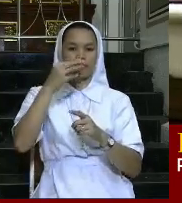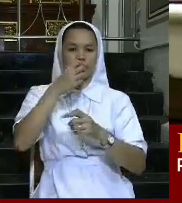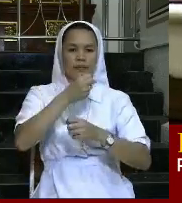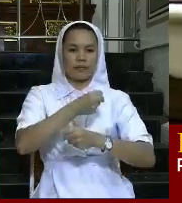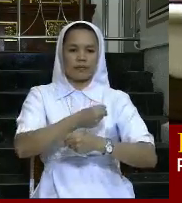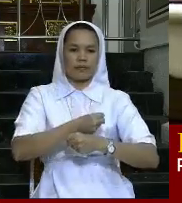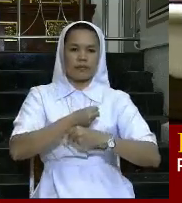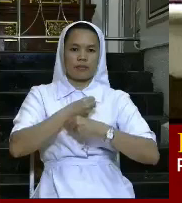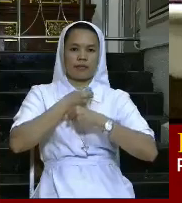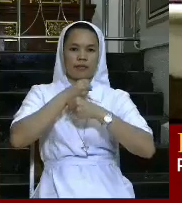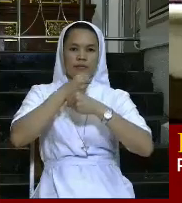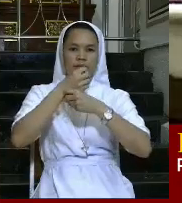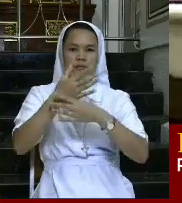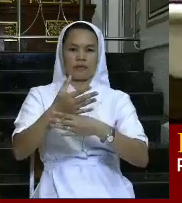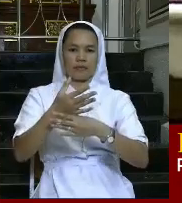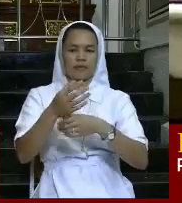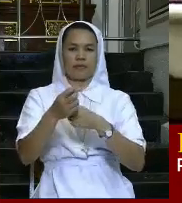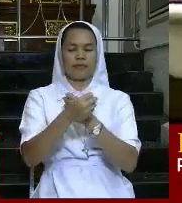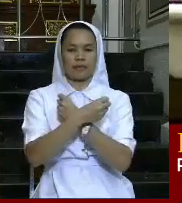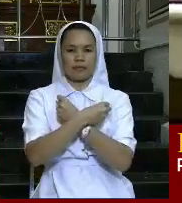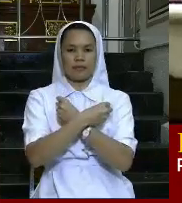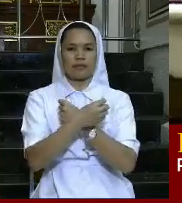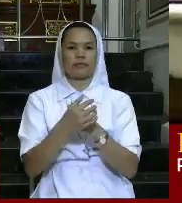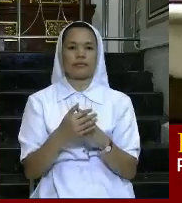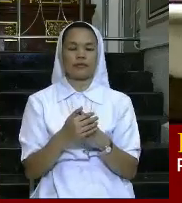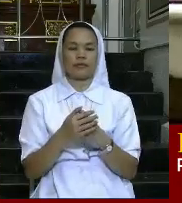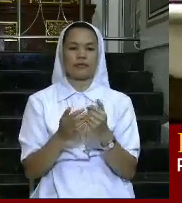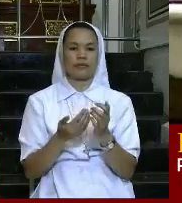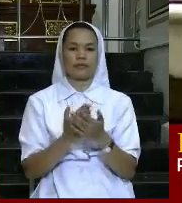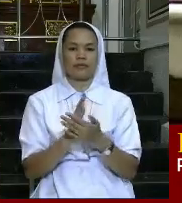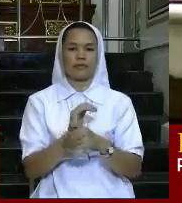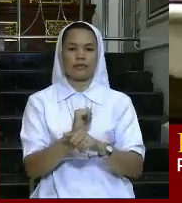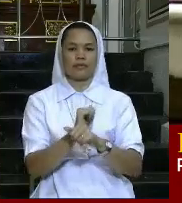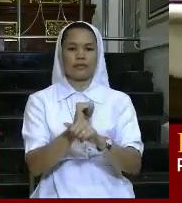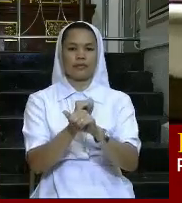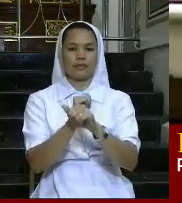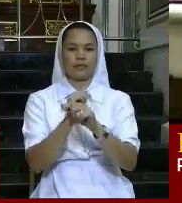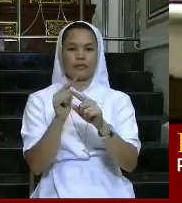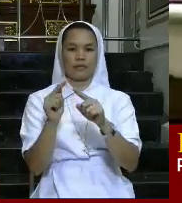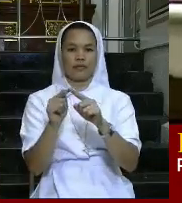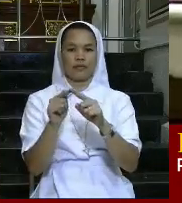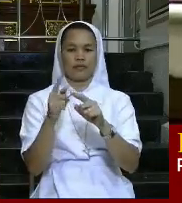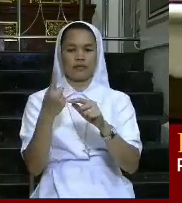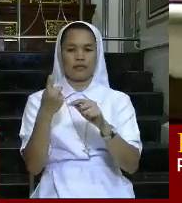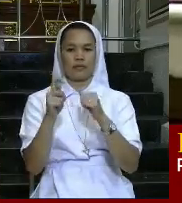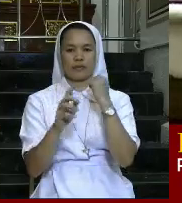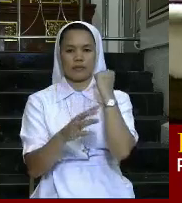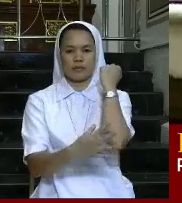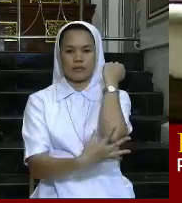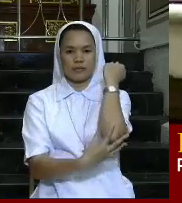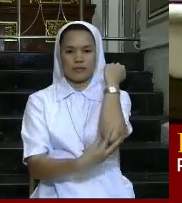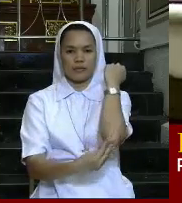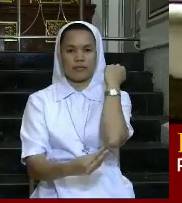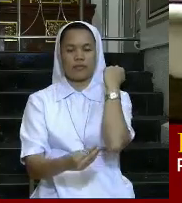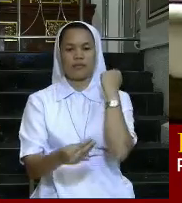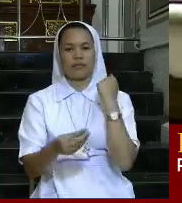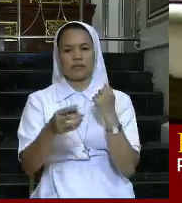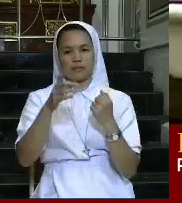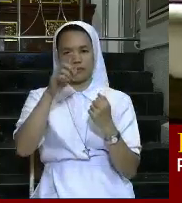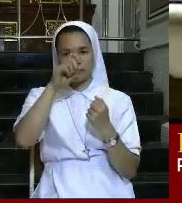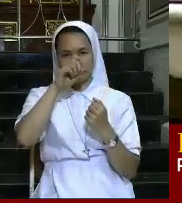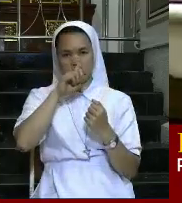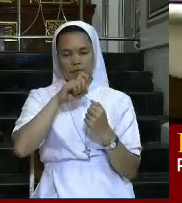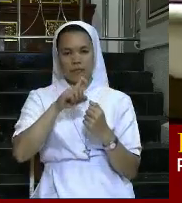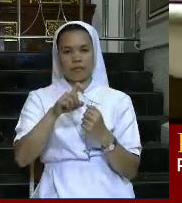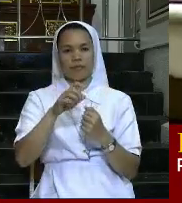love through our charitable works, especially towards the poor, the elderly, and